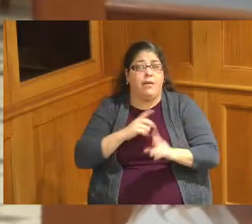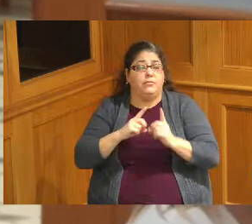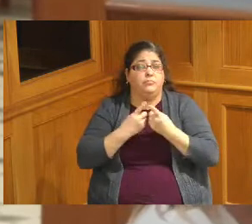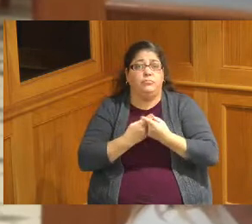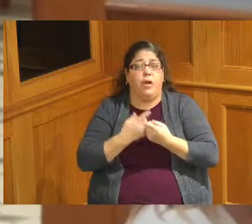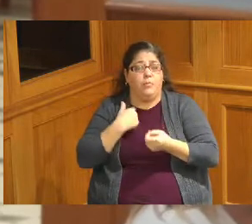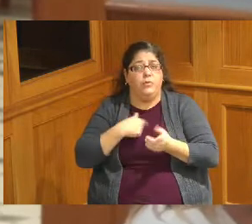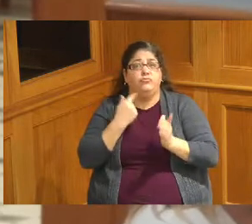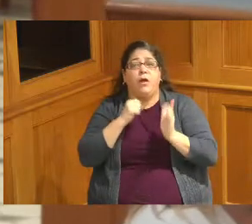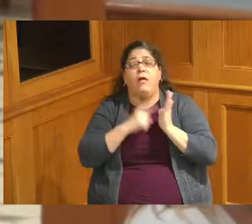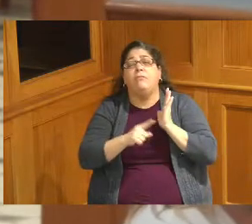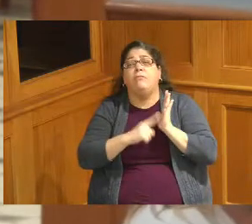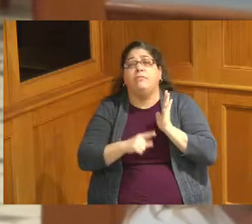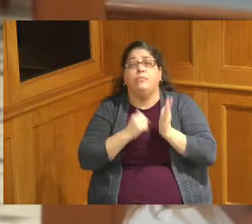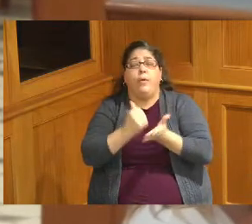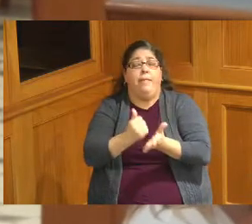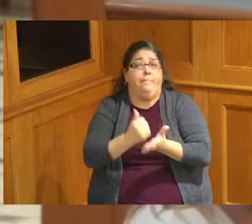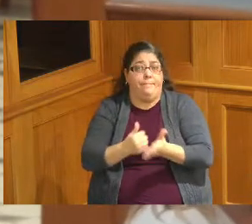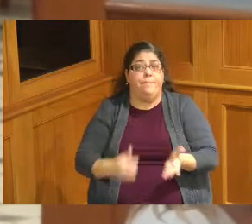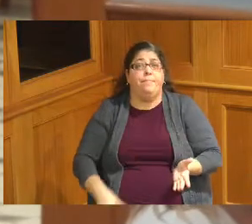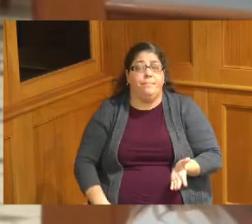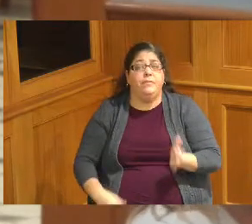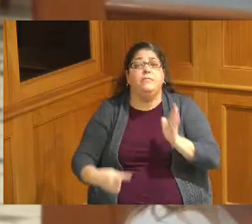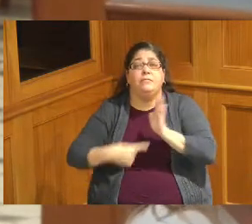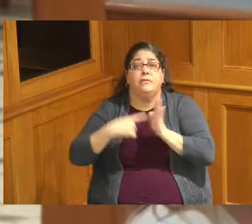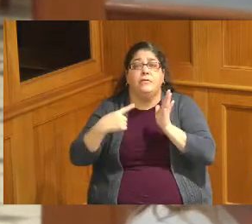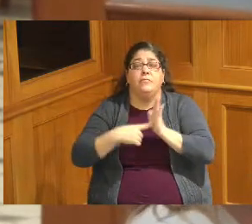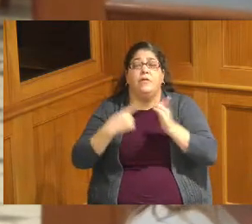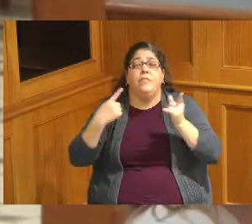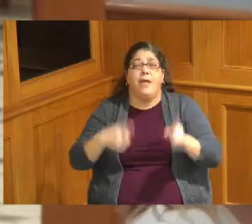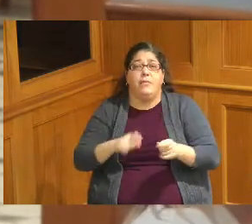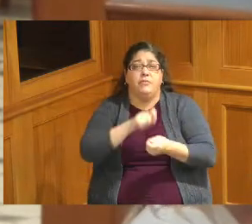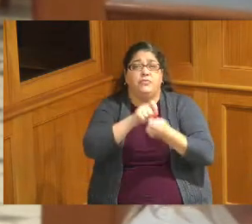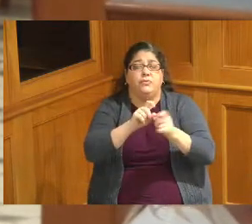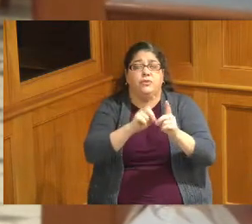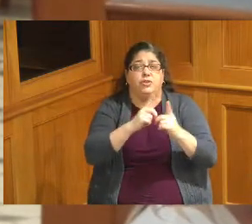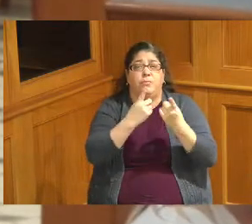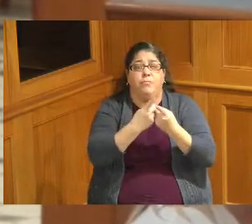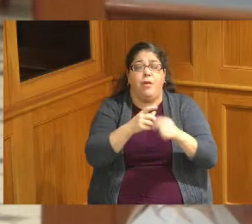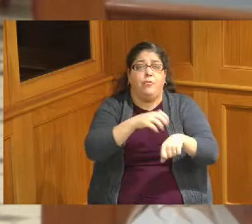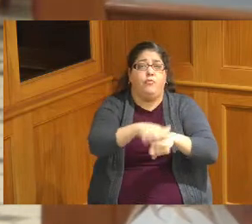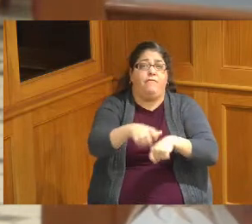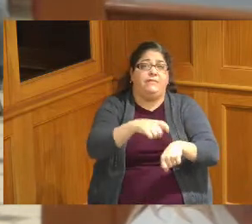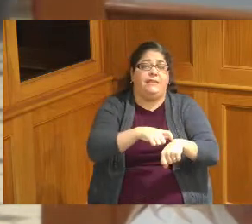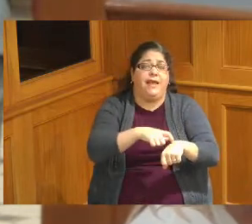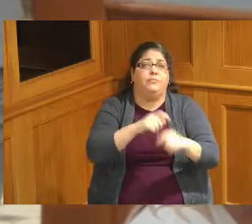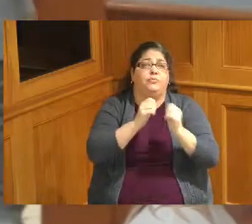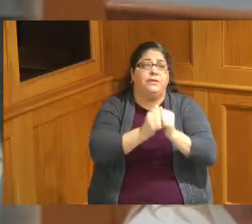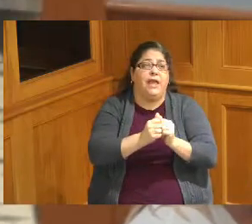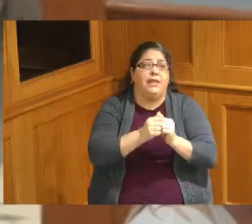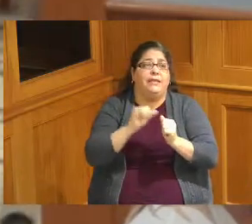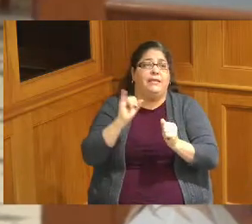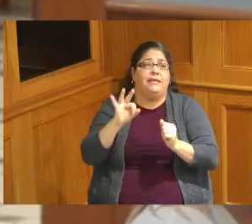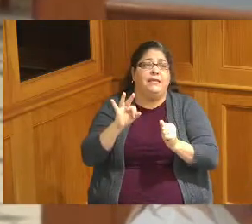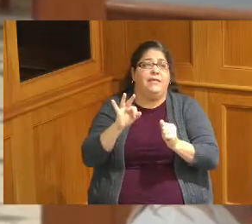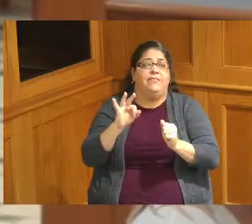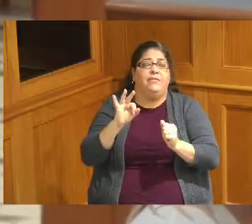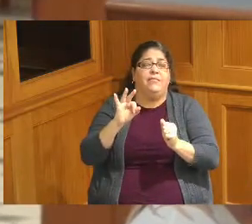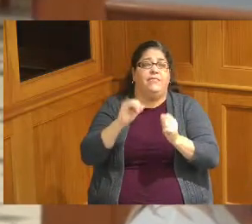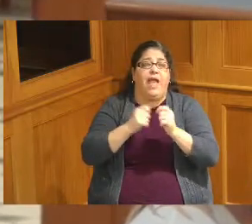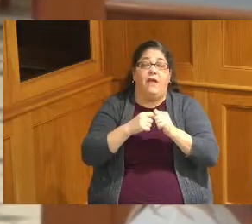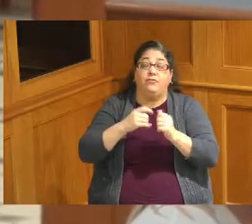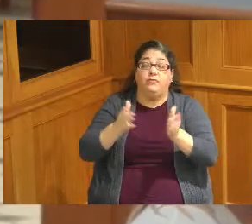look into it. I know that there are times when certain departments have a rough time with getting that, especially when we've got to bring down federal